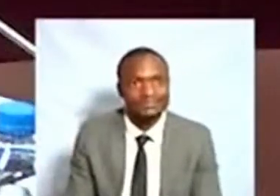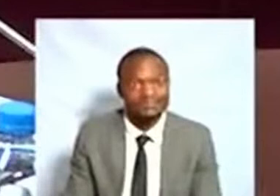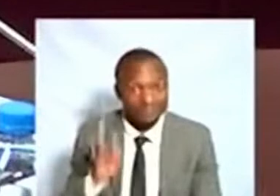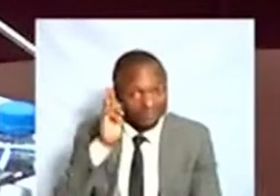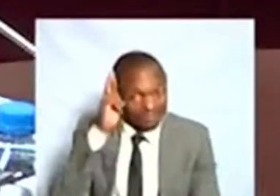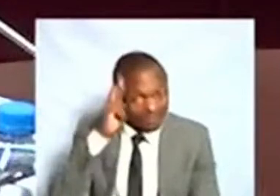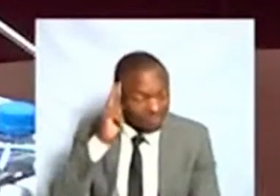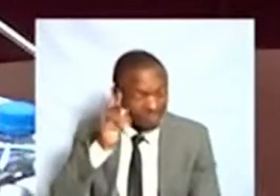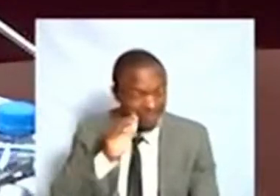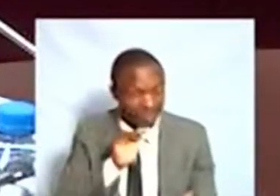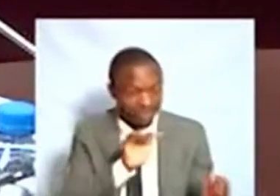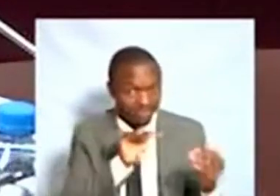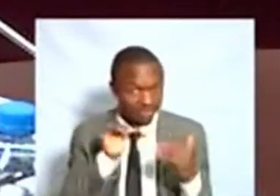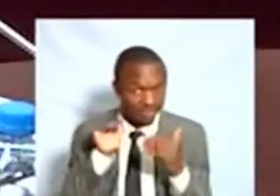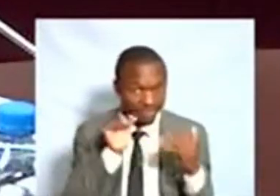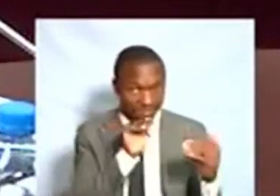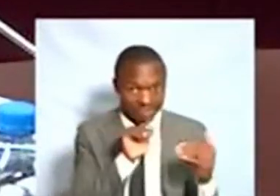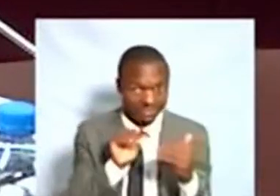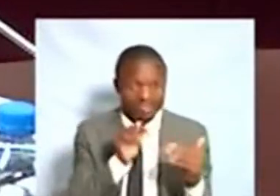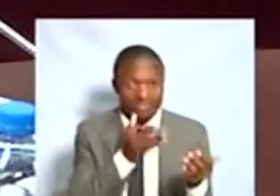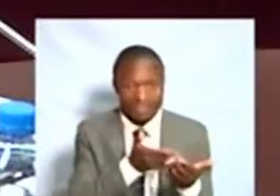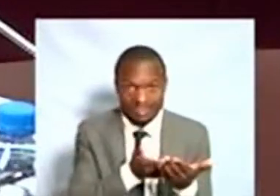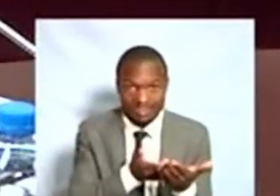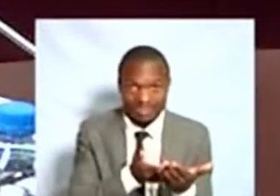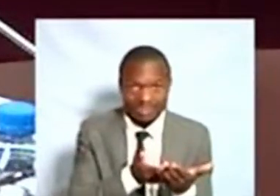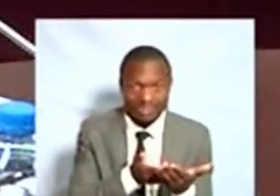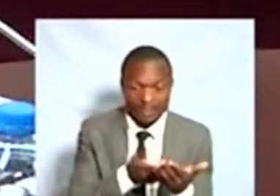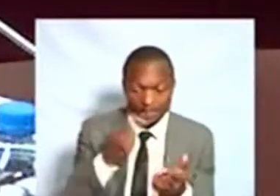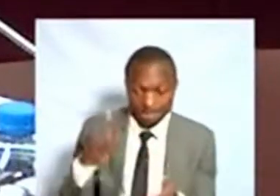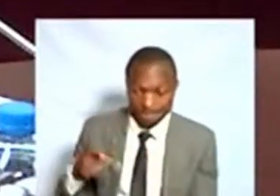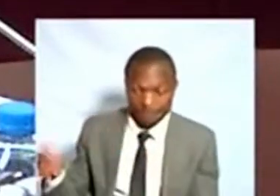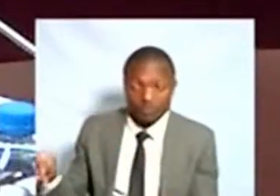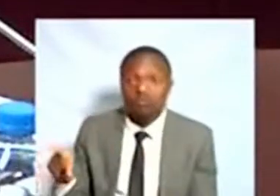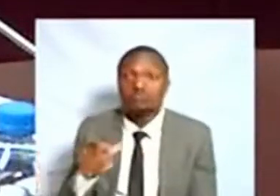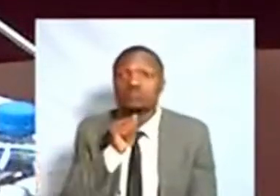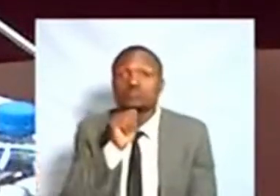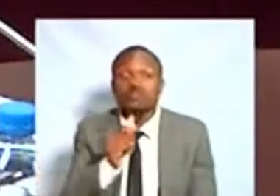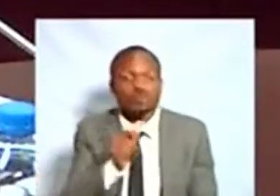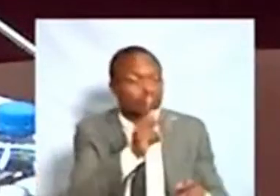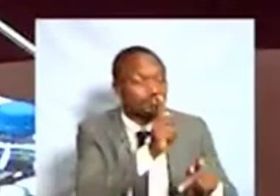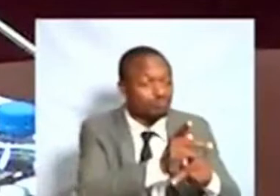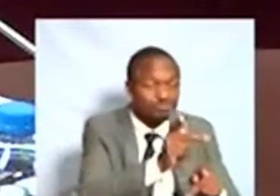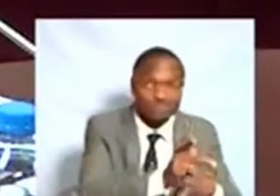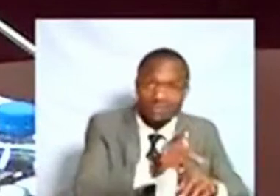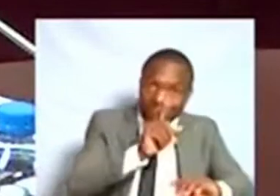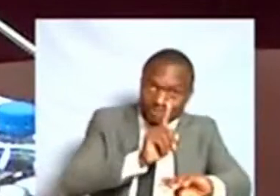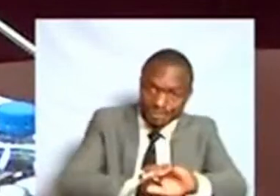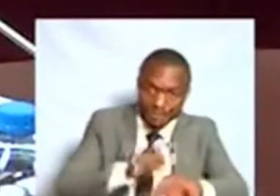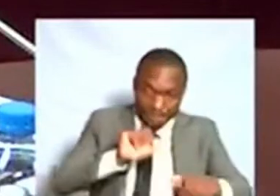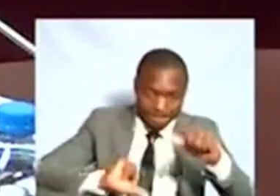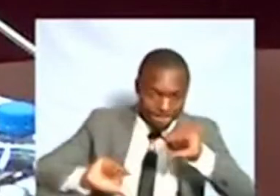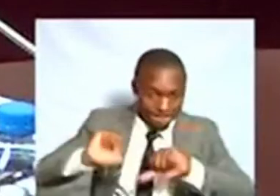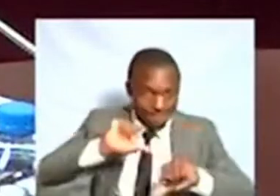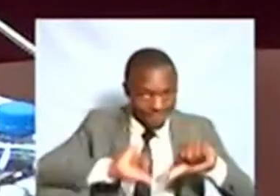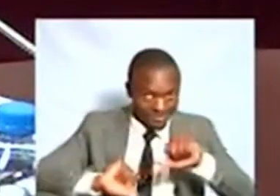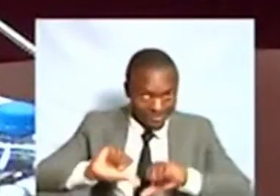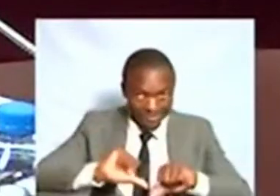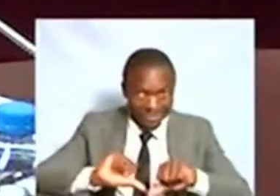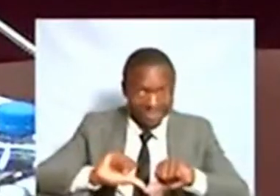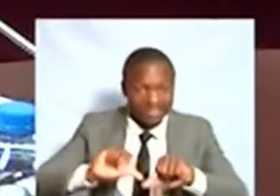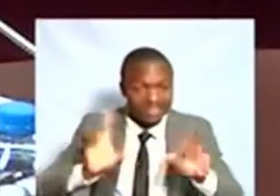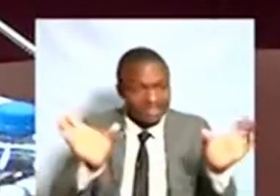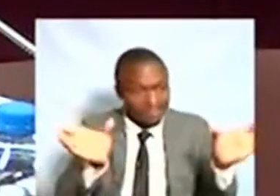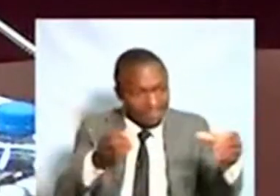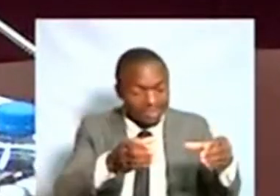Reason for the query. The cited properties were not maintained at the time of audit. The council